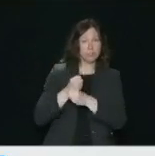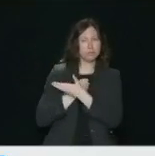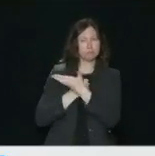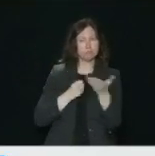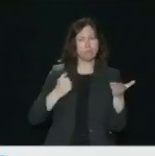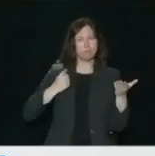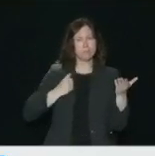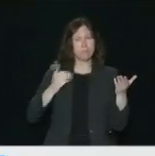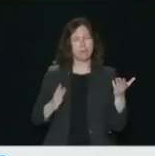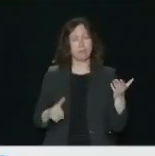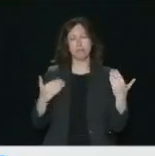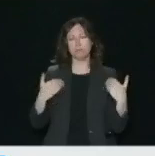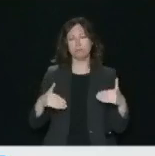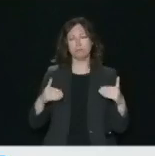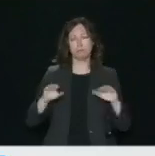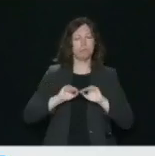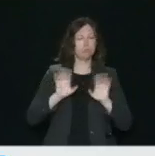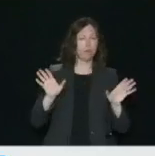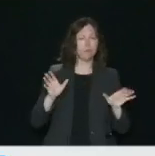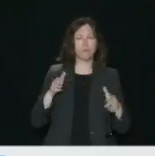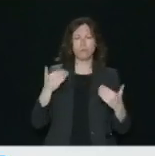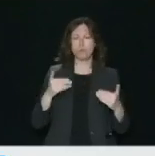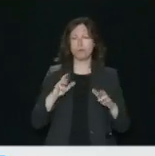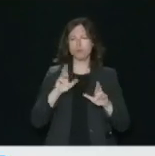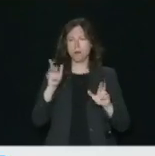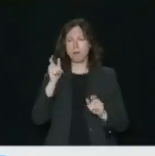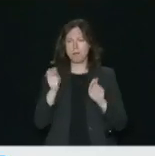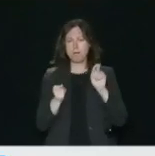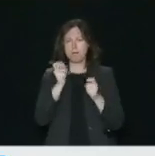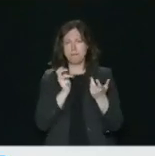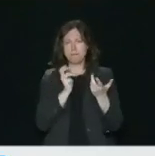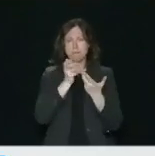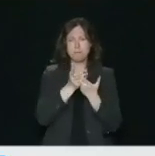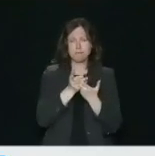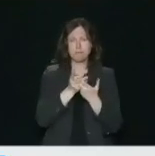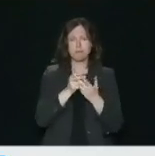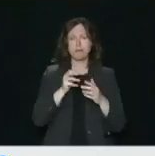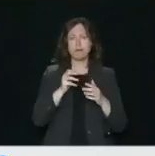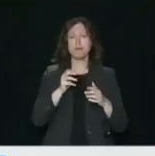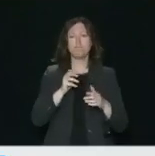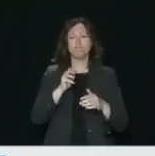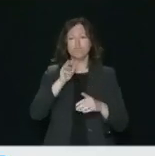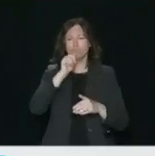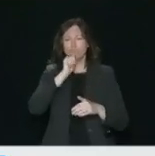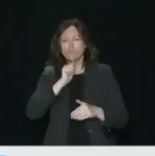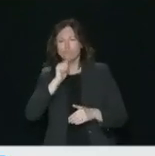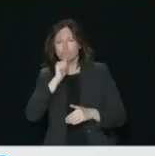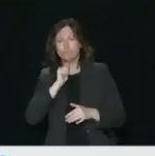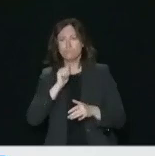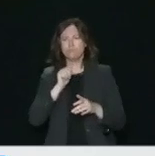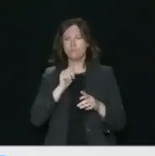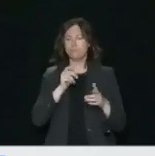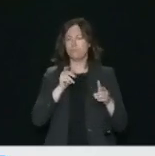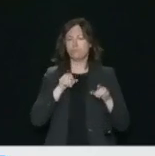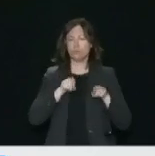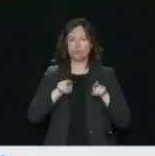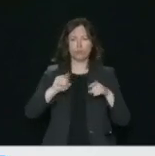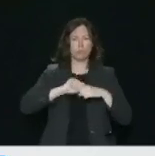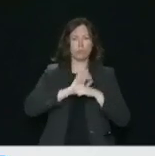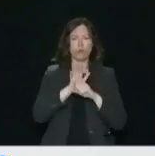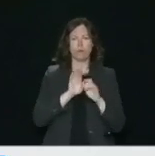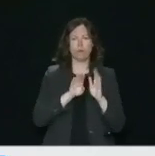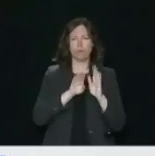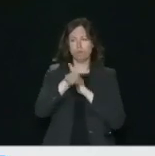After many weeks of dropping levels of infection in Canada, the